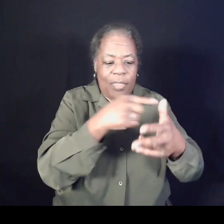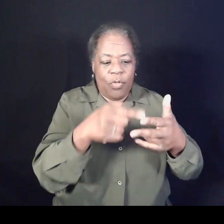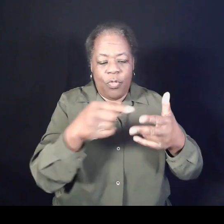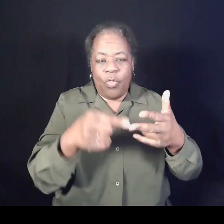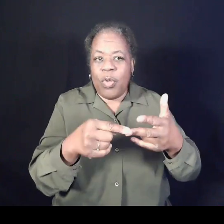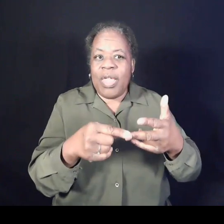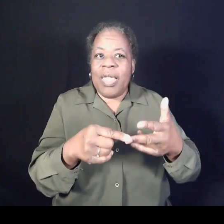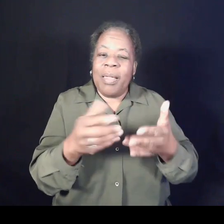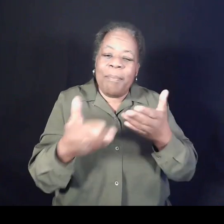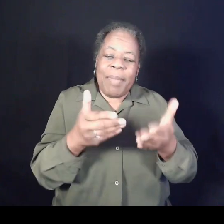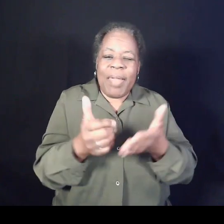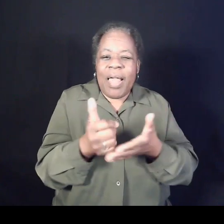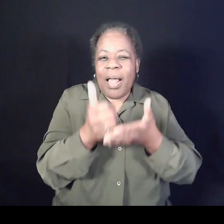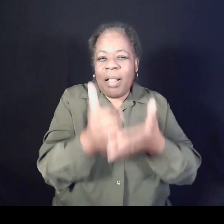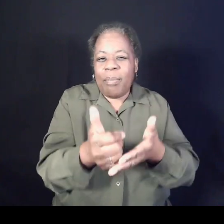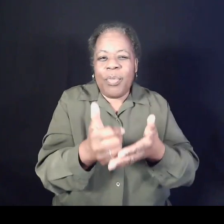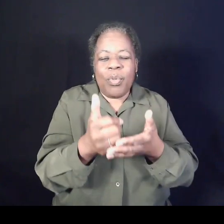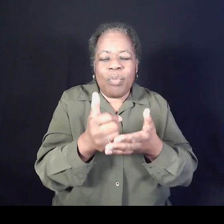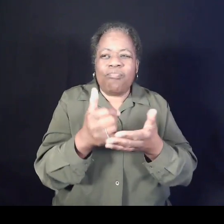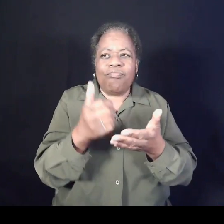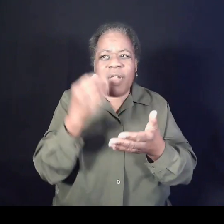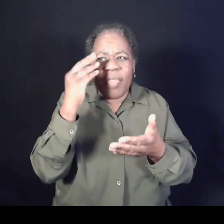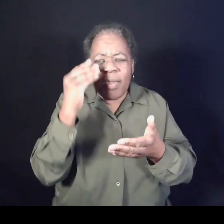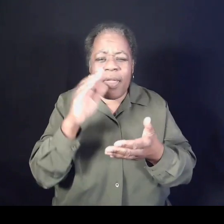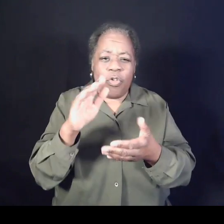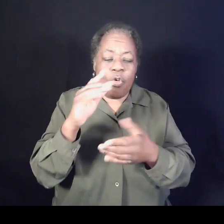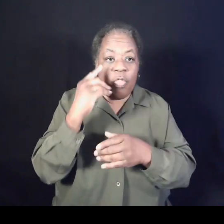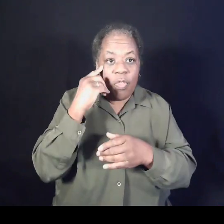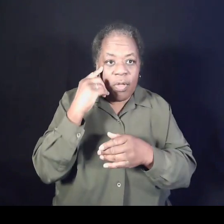you sort out your thoughts and convictions.